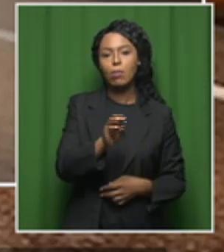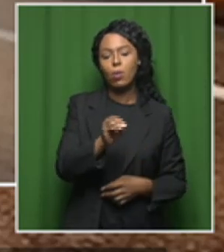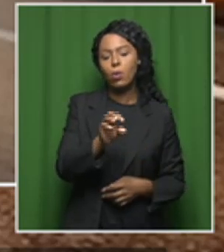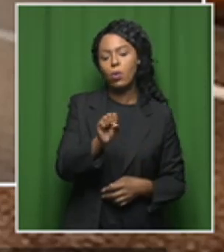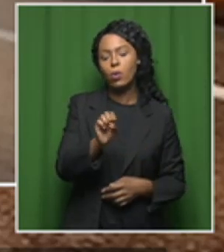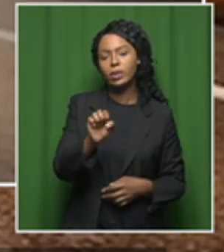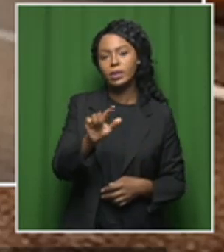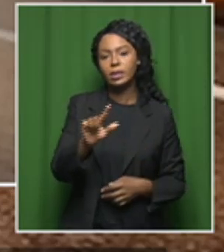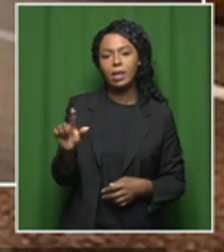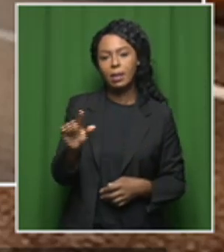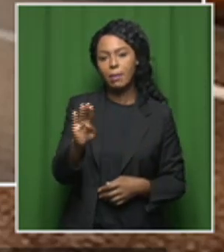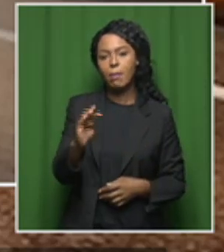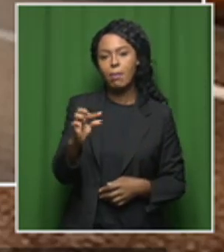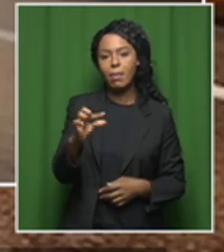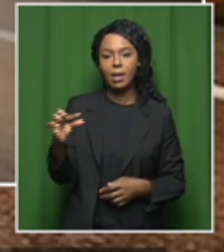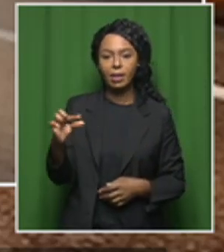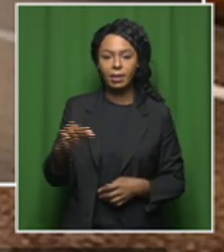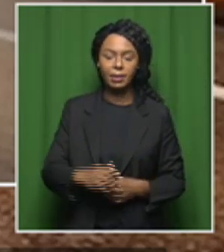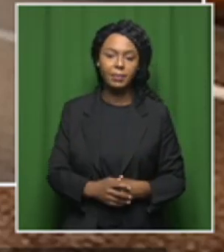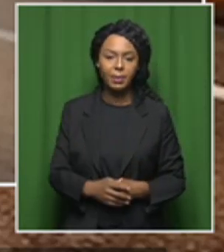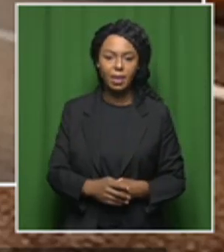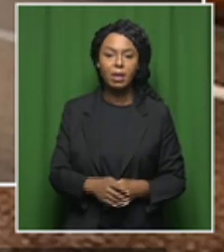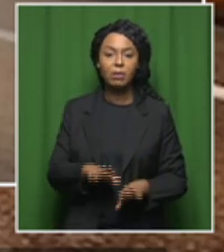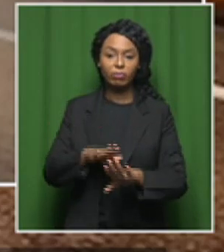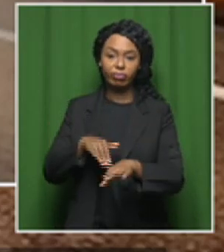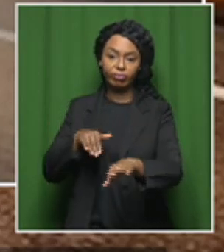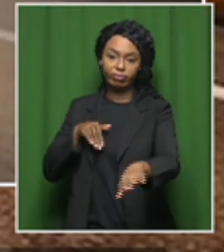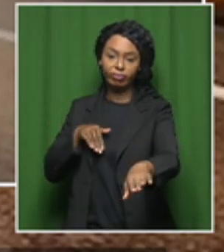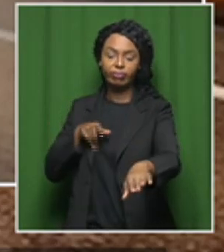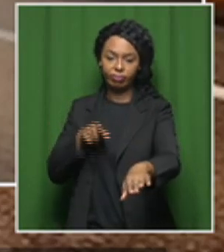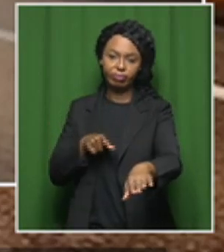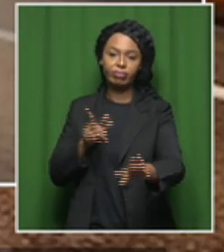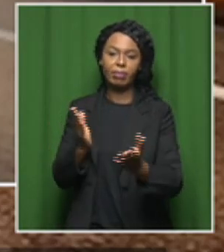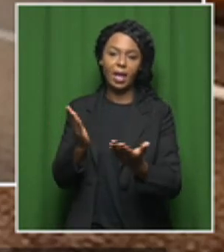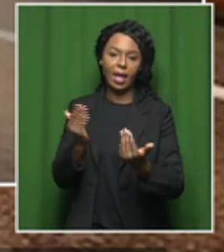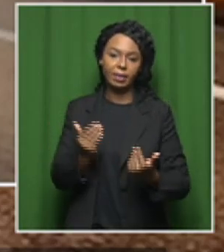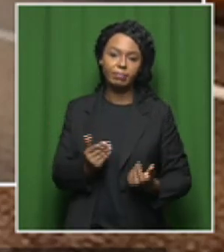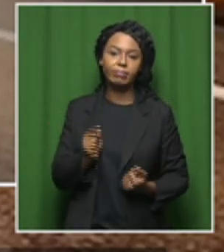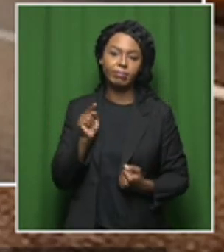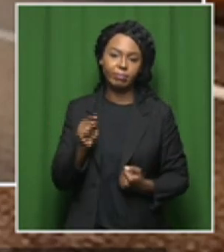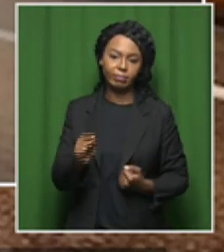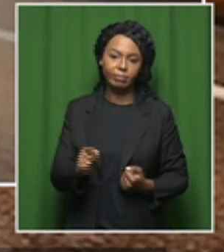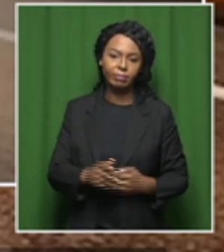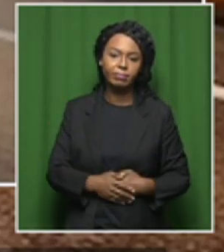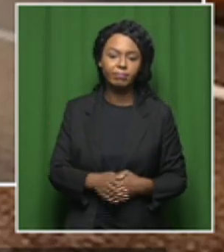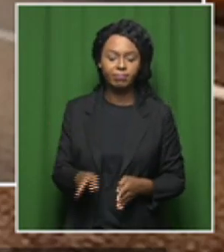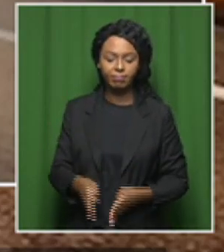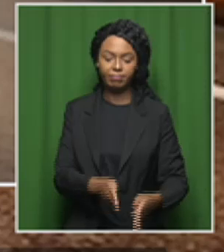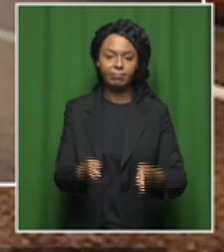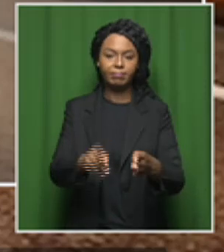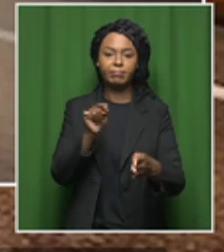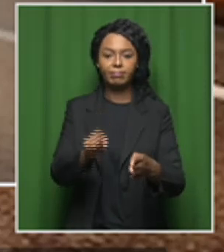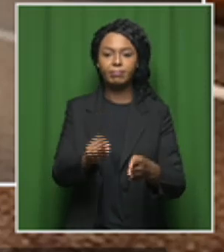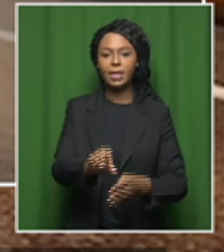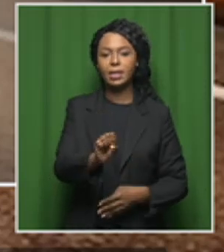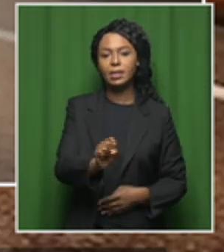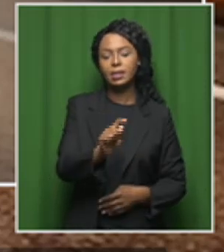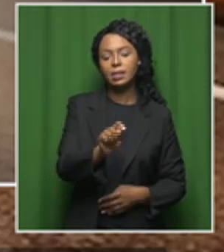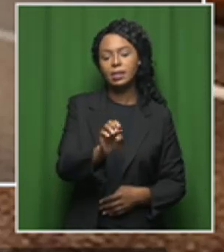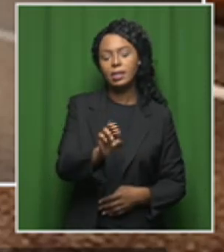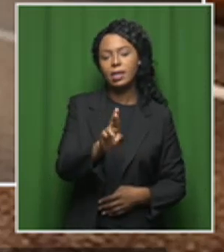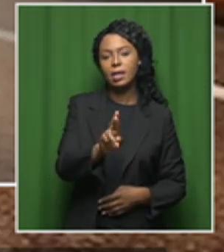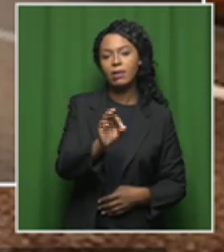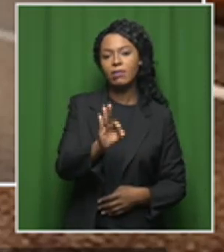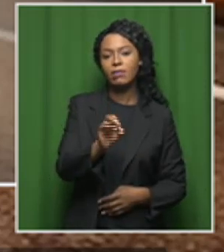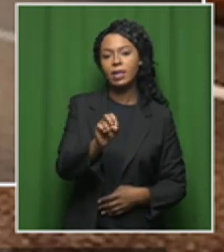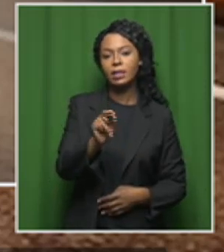sort of insert that we've shown is the traffic backlog this morning coming along Baden-Powell, Spine Road, turning up Strandfontein. And of course, you've got the usual sort of